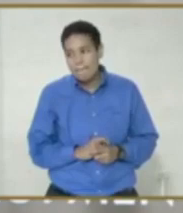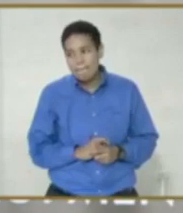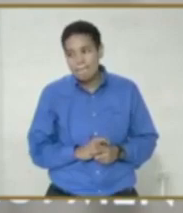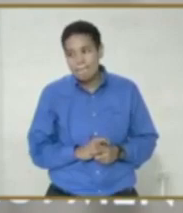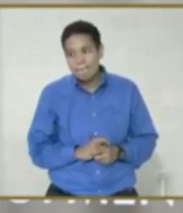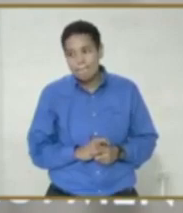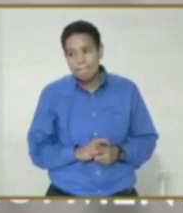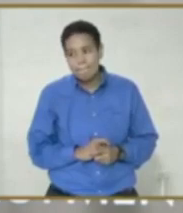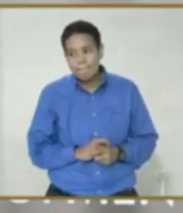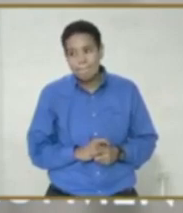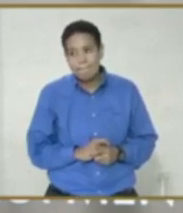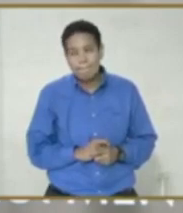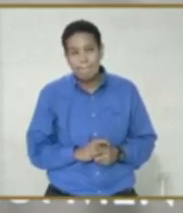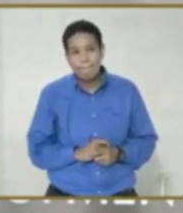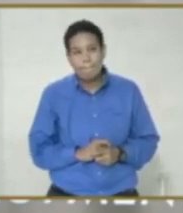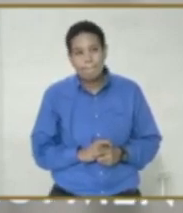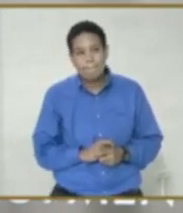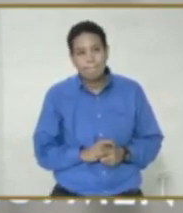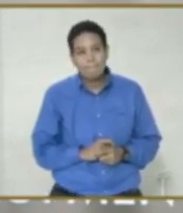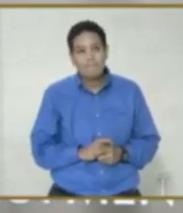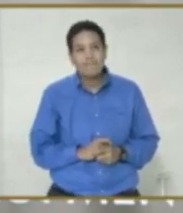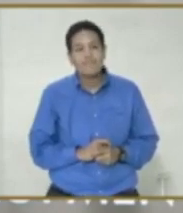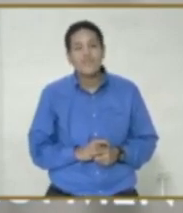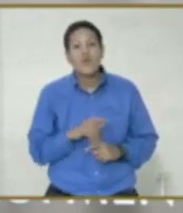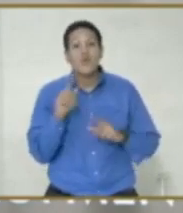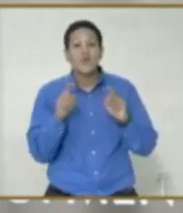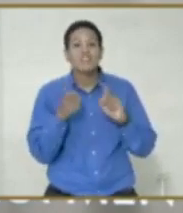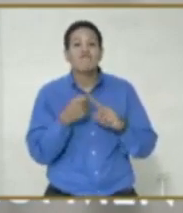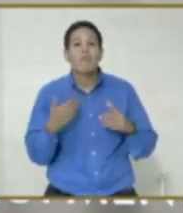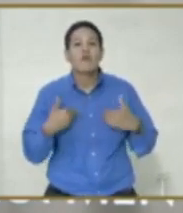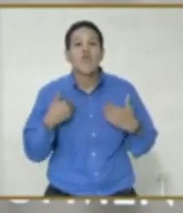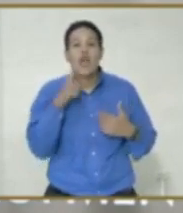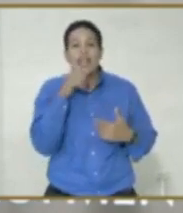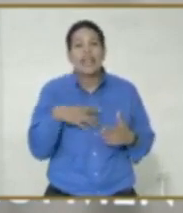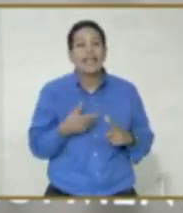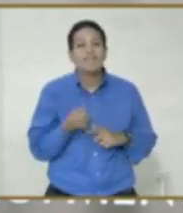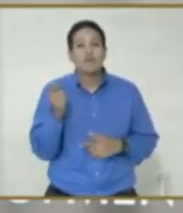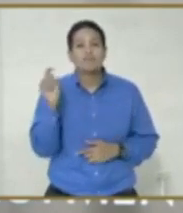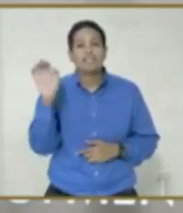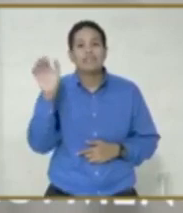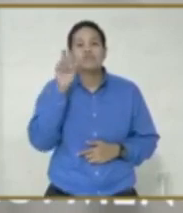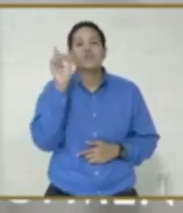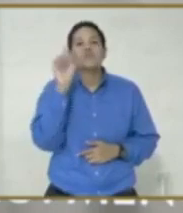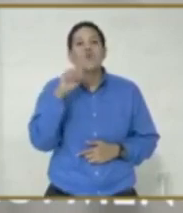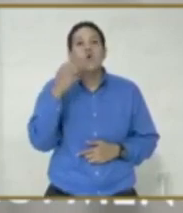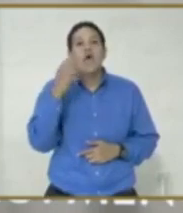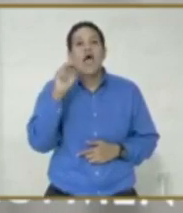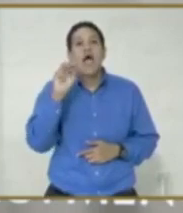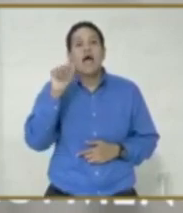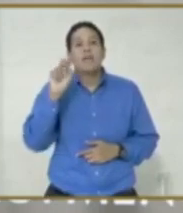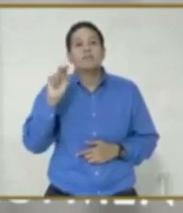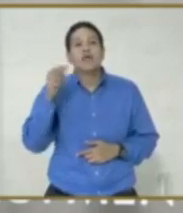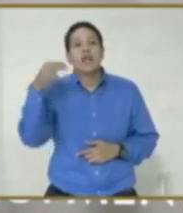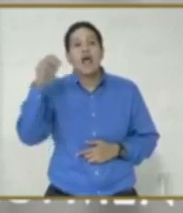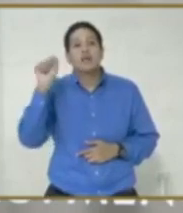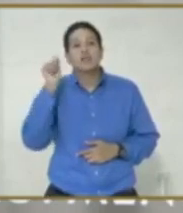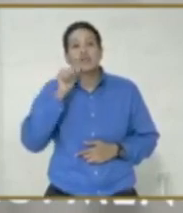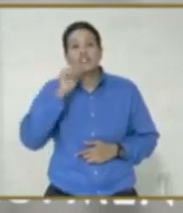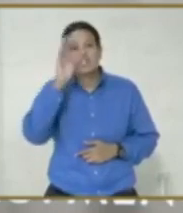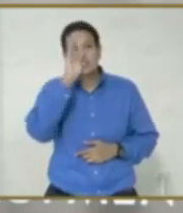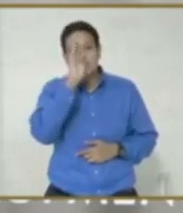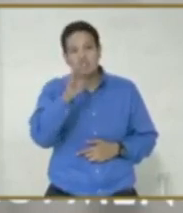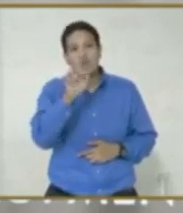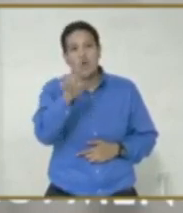lady from St. Elizabeth who attends the Hampton High School for Girls, and it's a direct